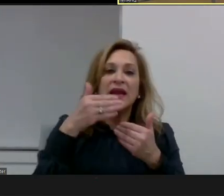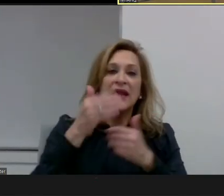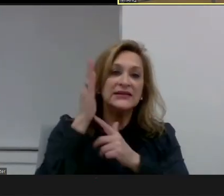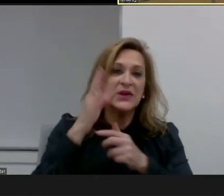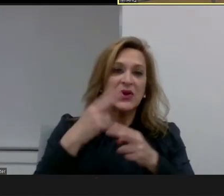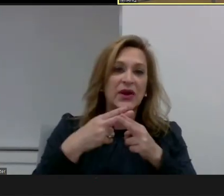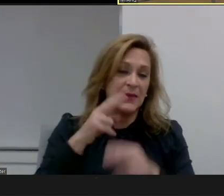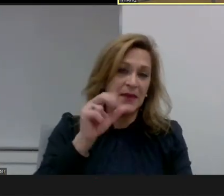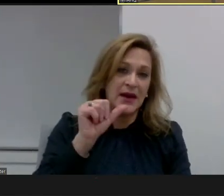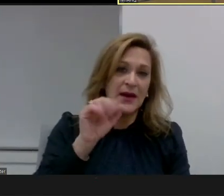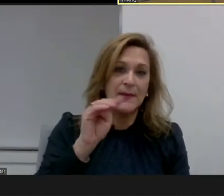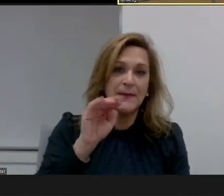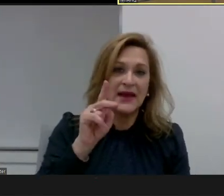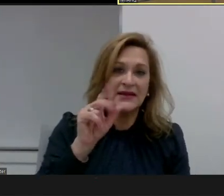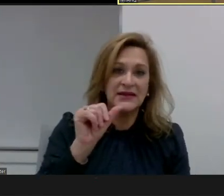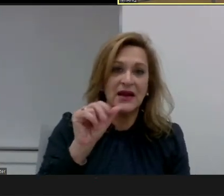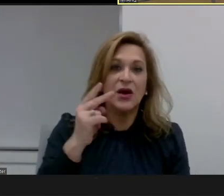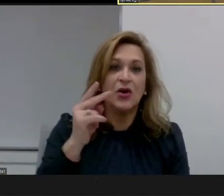by Robert Taylor.